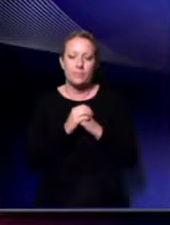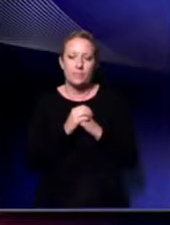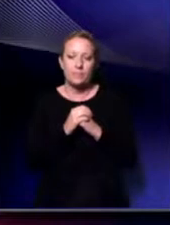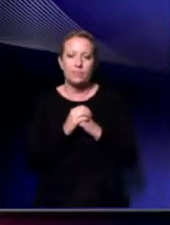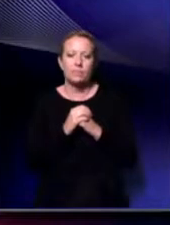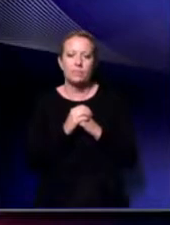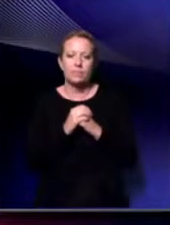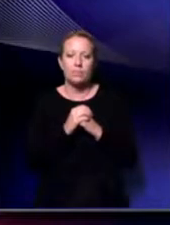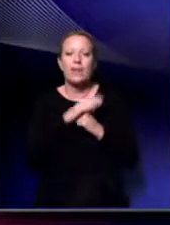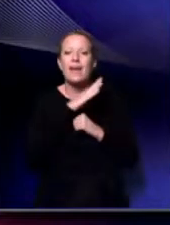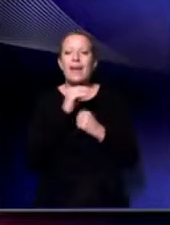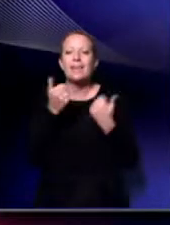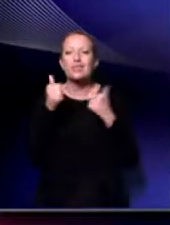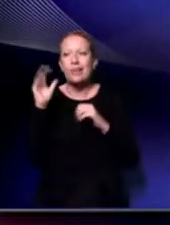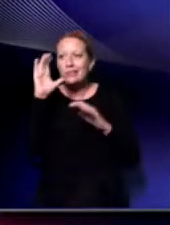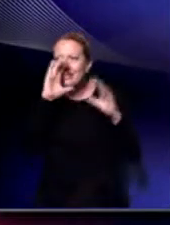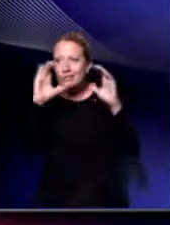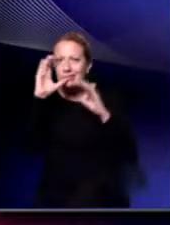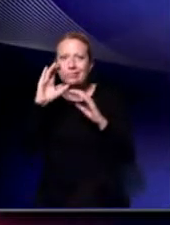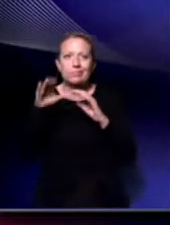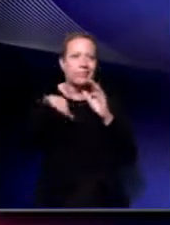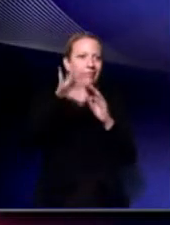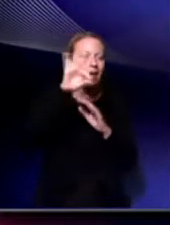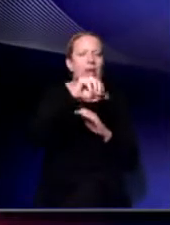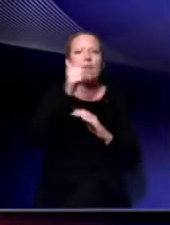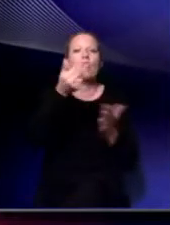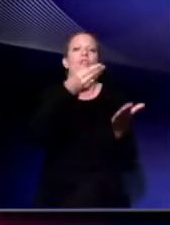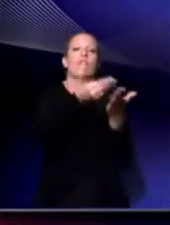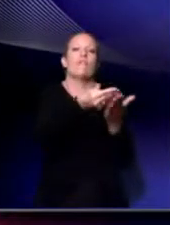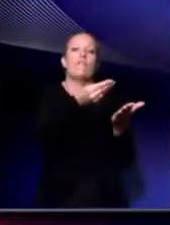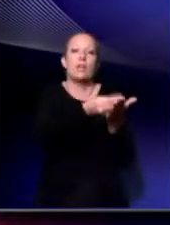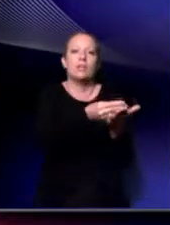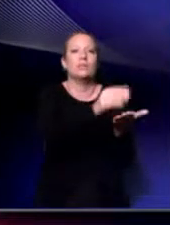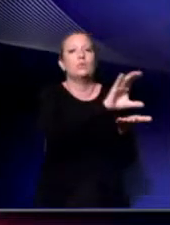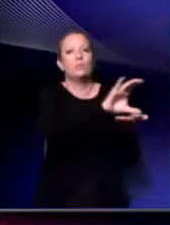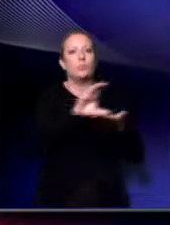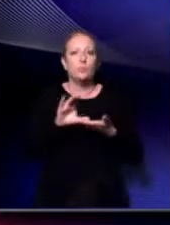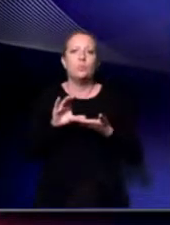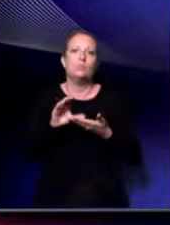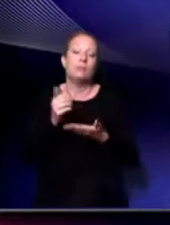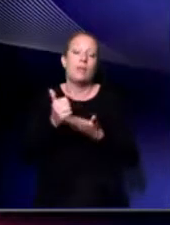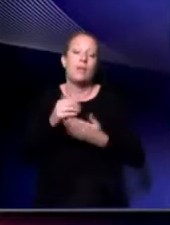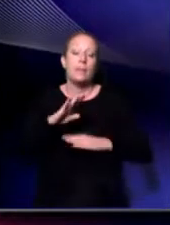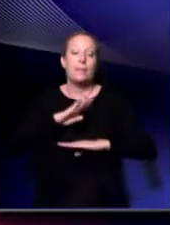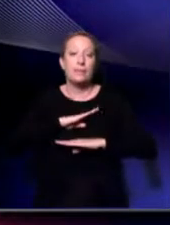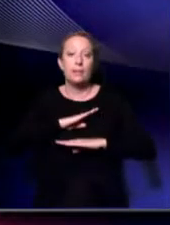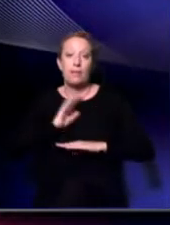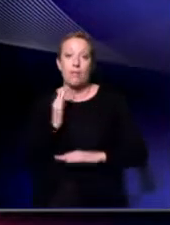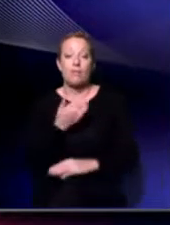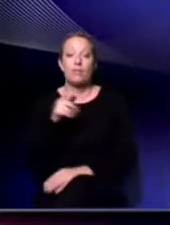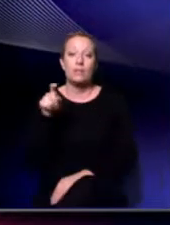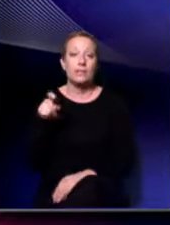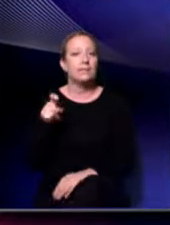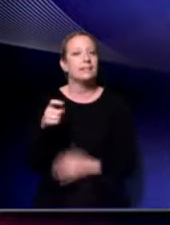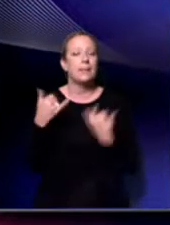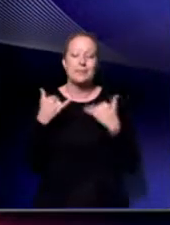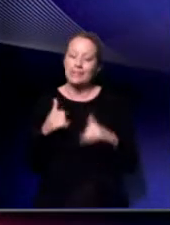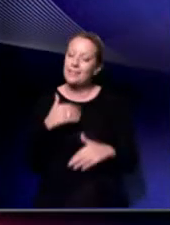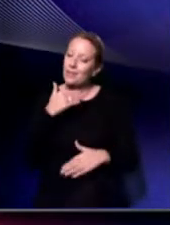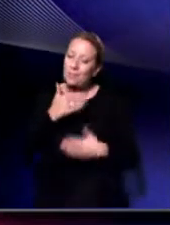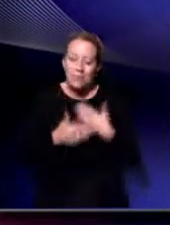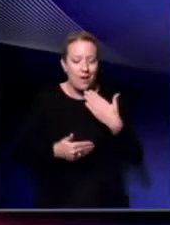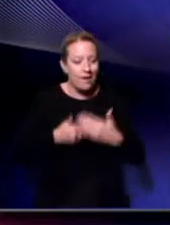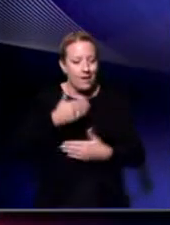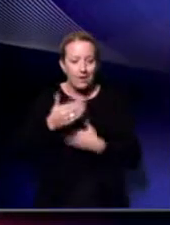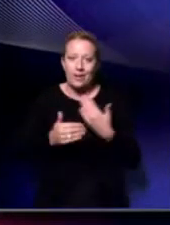other funding sources that we can bring in to meet the need. And that's a work in progress. We just